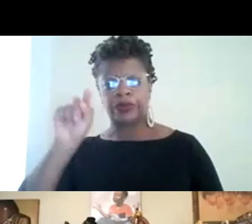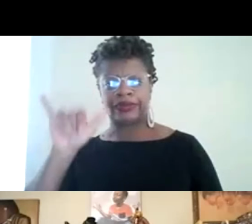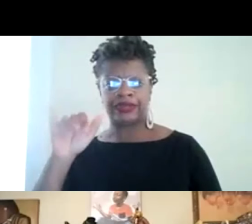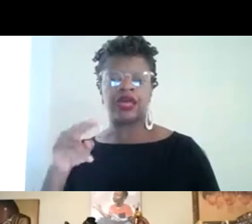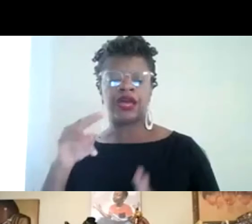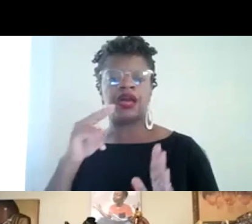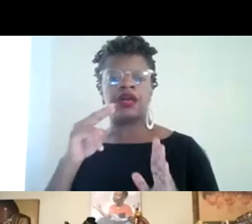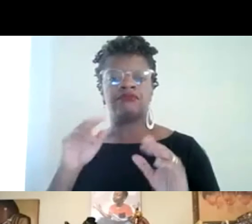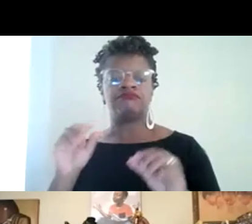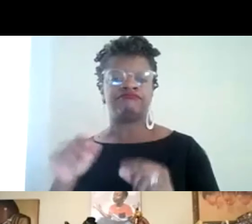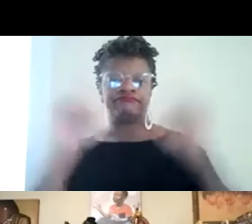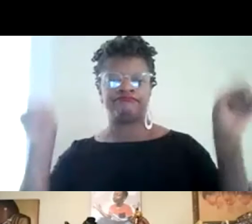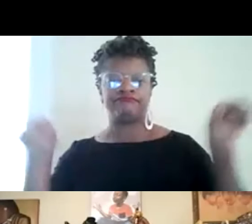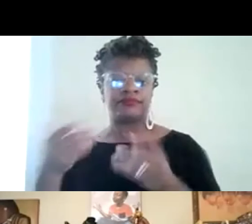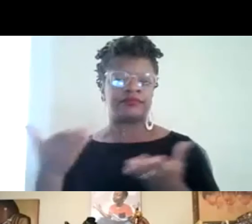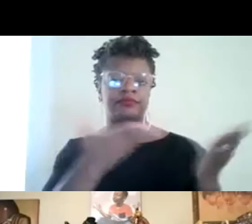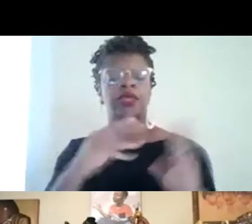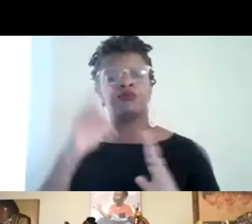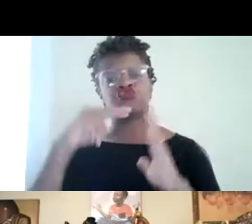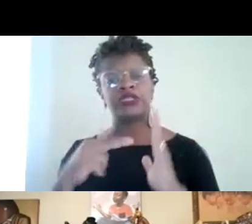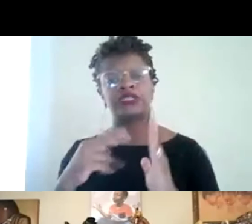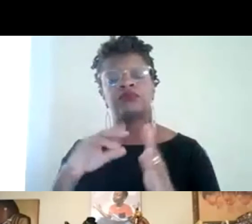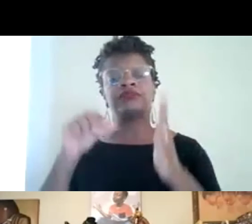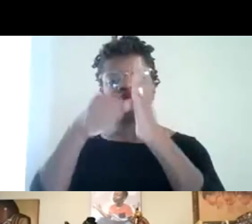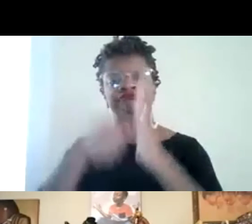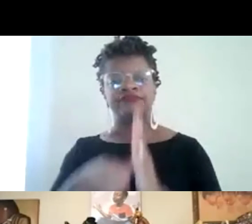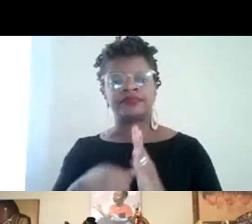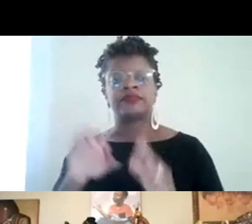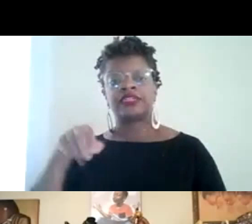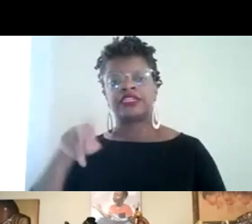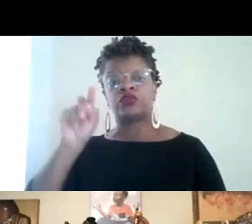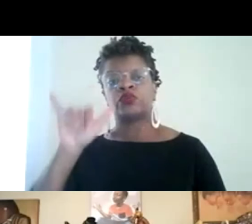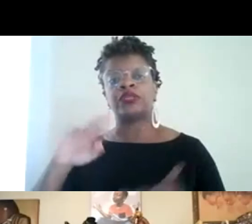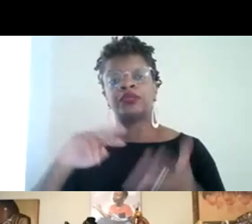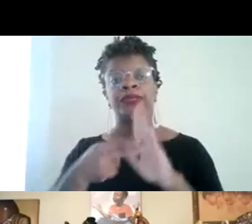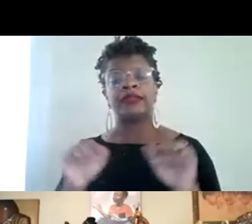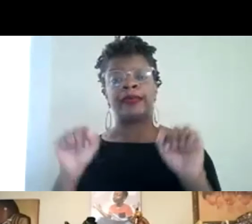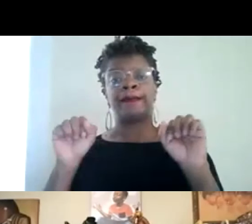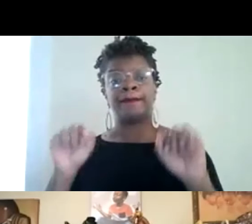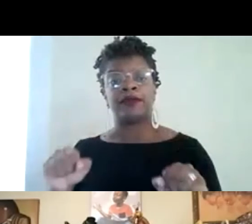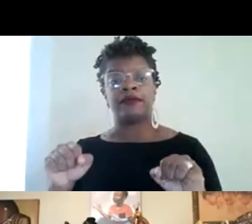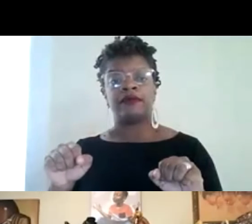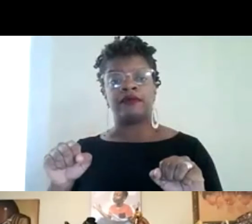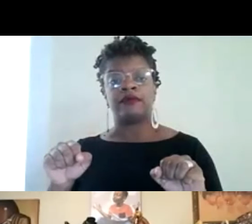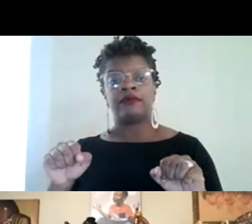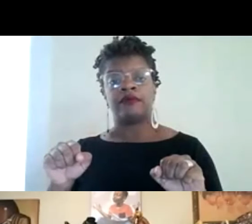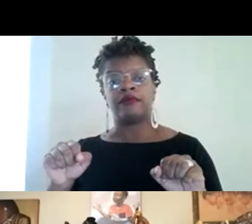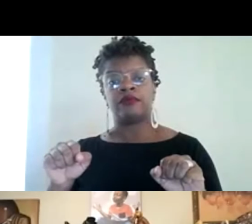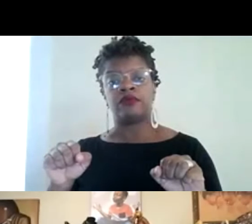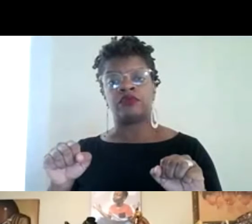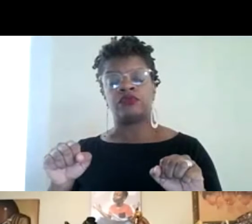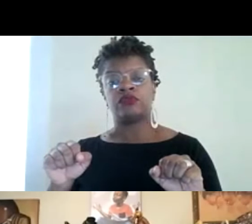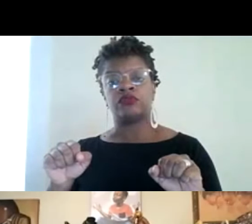part because there are important points to highlight. Equity refers to the ability to point